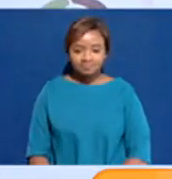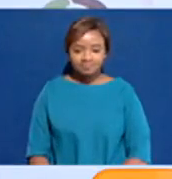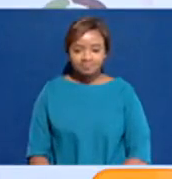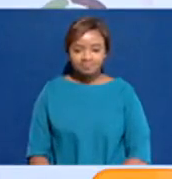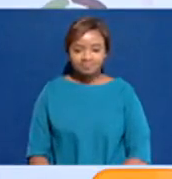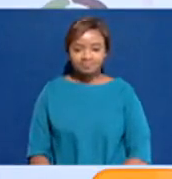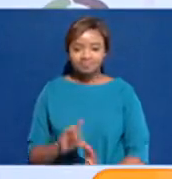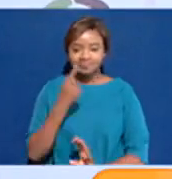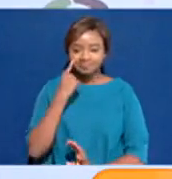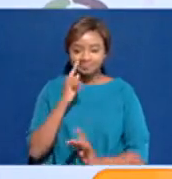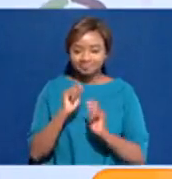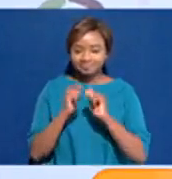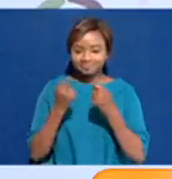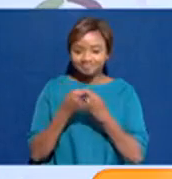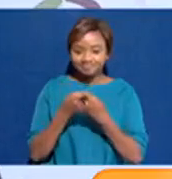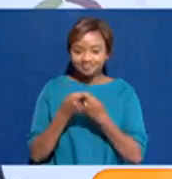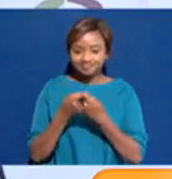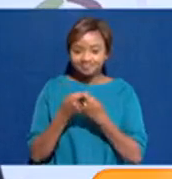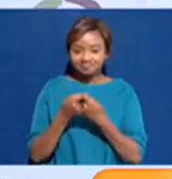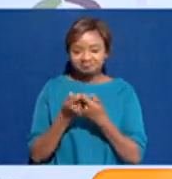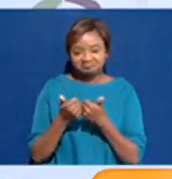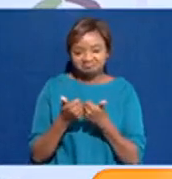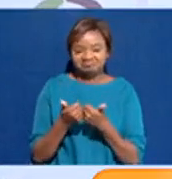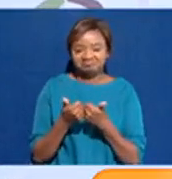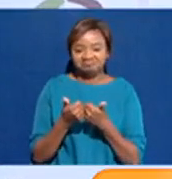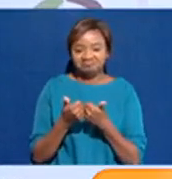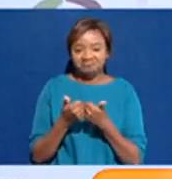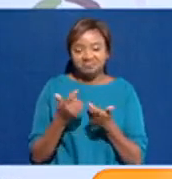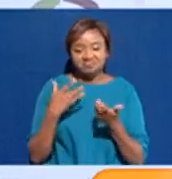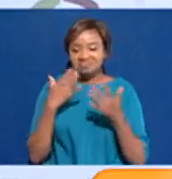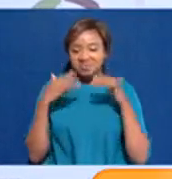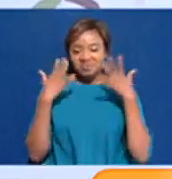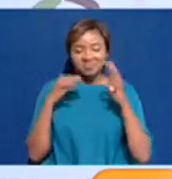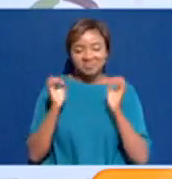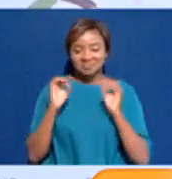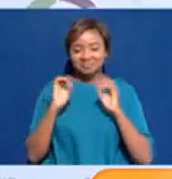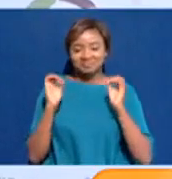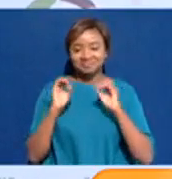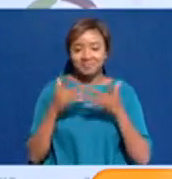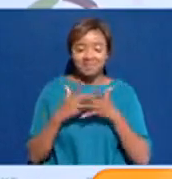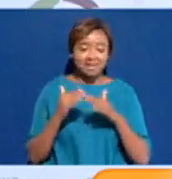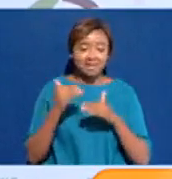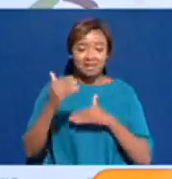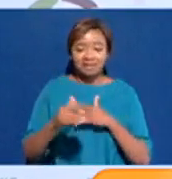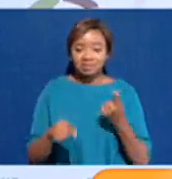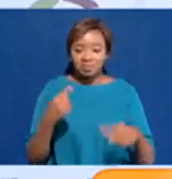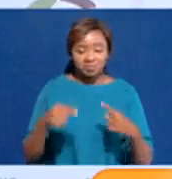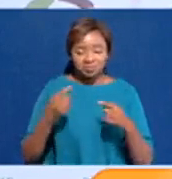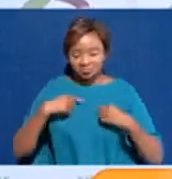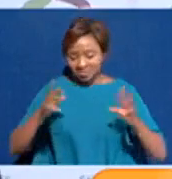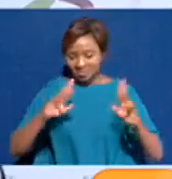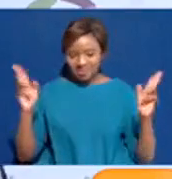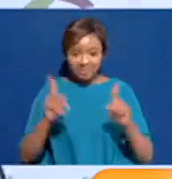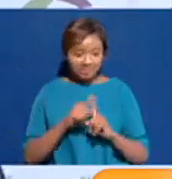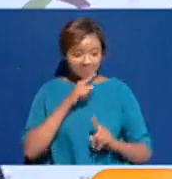Baka ukiangalia timu so far nasema kuwa ni nzuri. So mimi sina uoga wote. Yote utakayekuja mimi niko ready na yeye na vijana wako